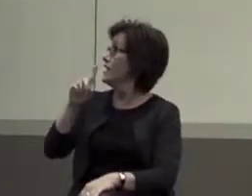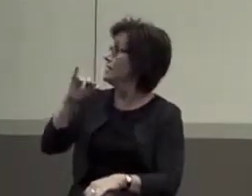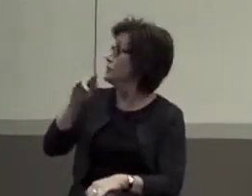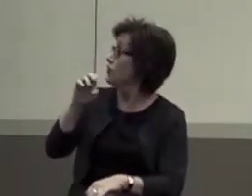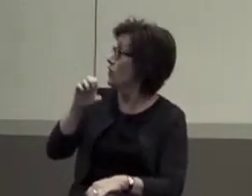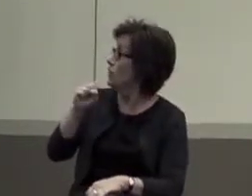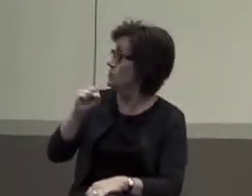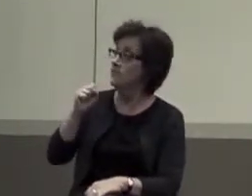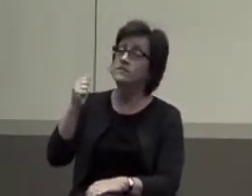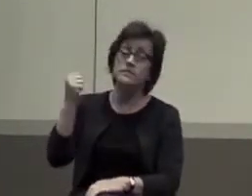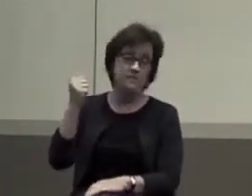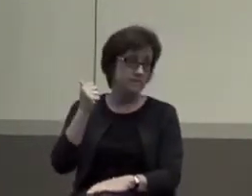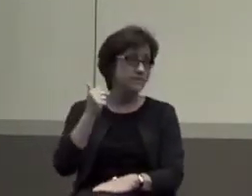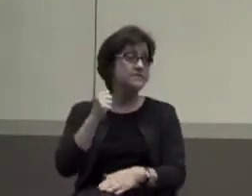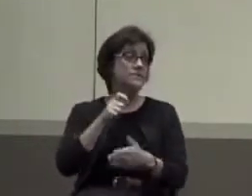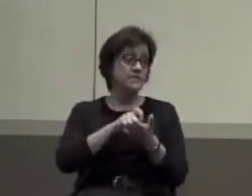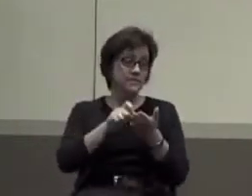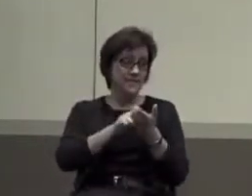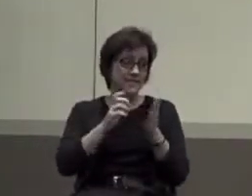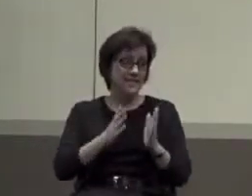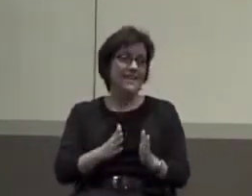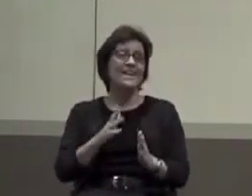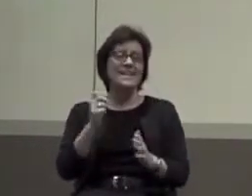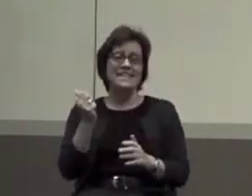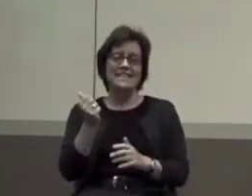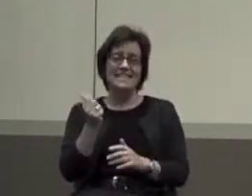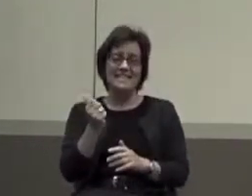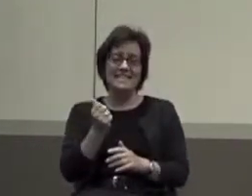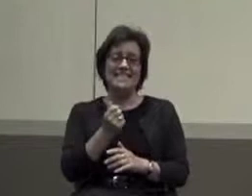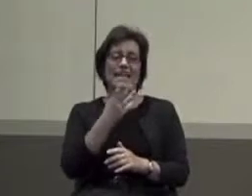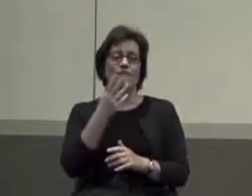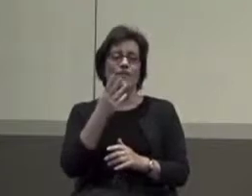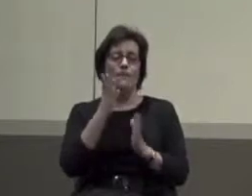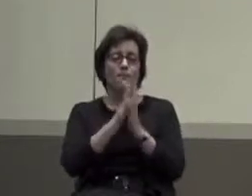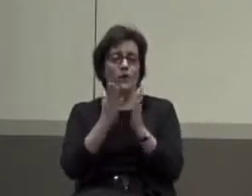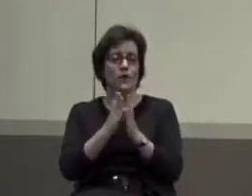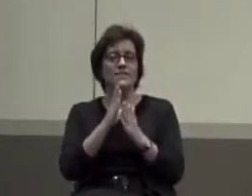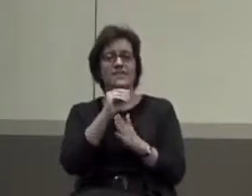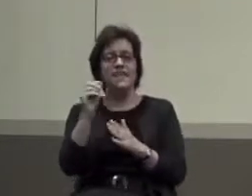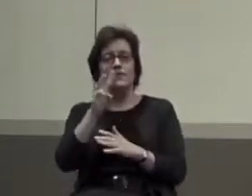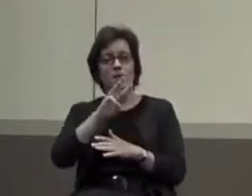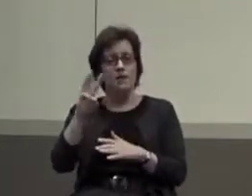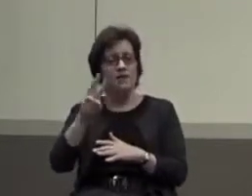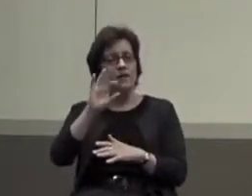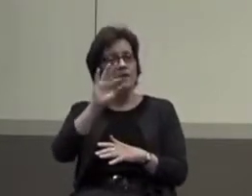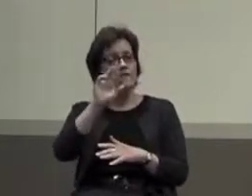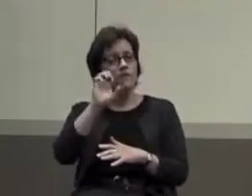He has several books and a website, which is fredjones.com.